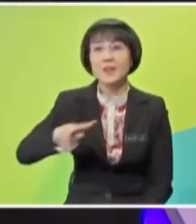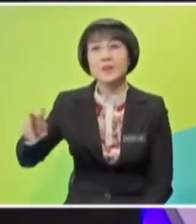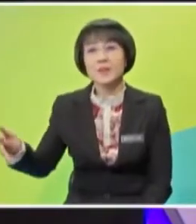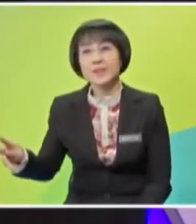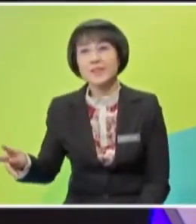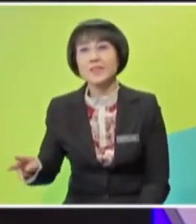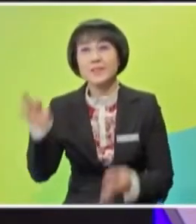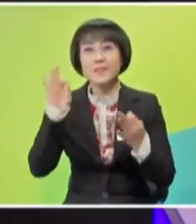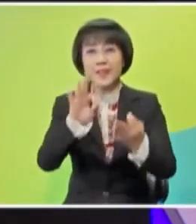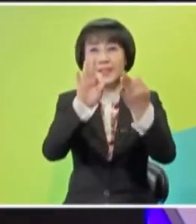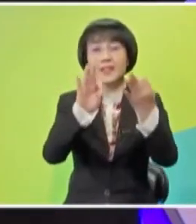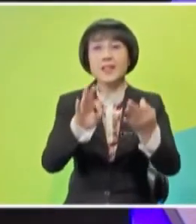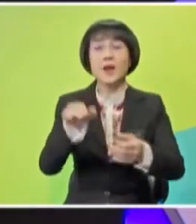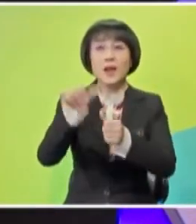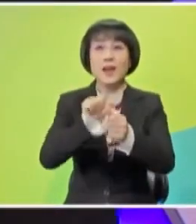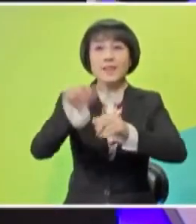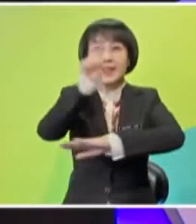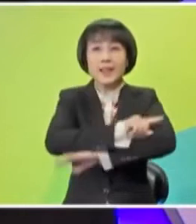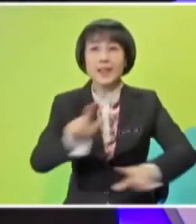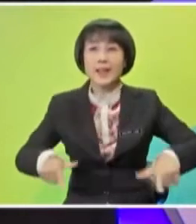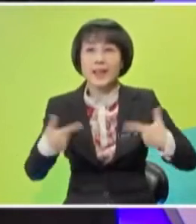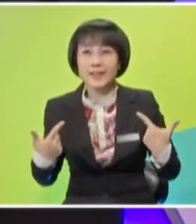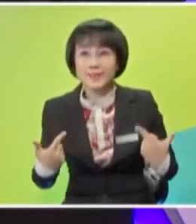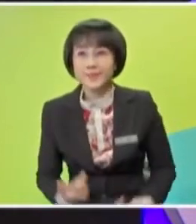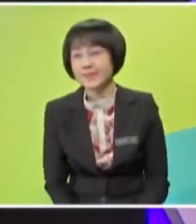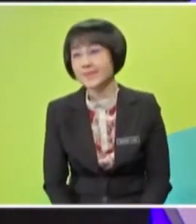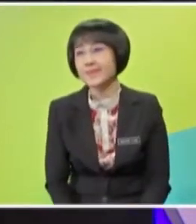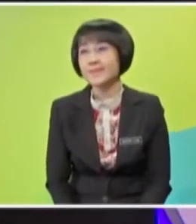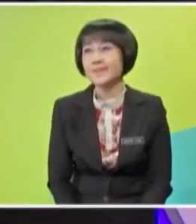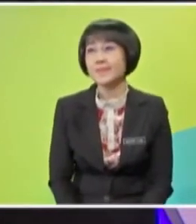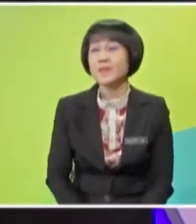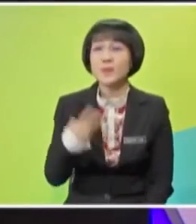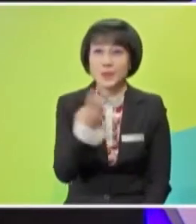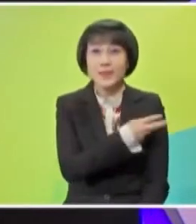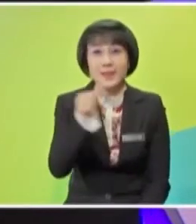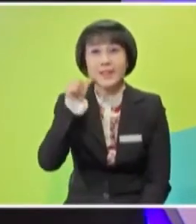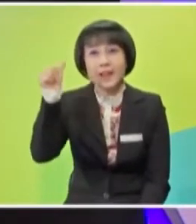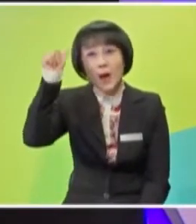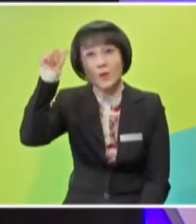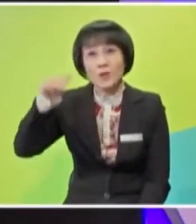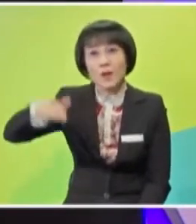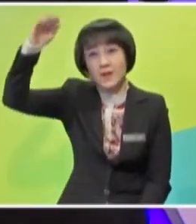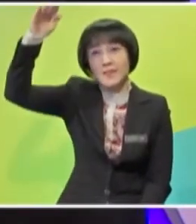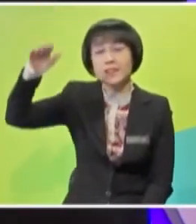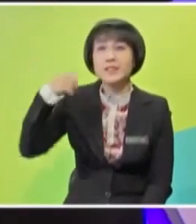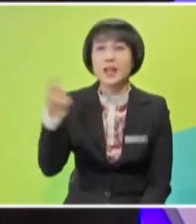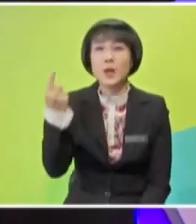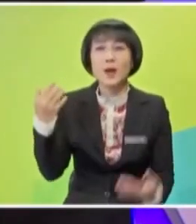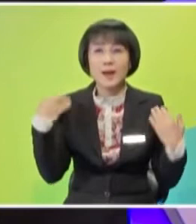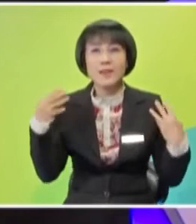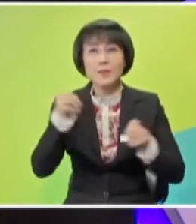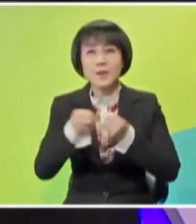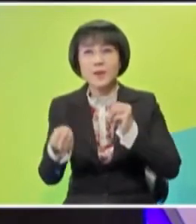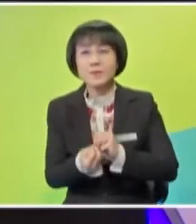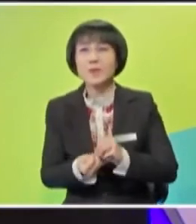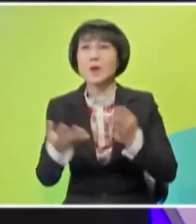in their daily life. They need to make this decision. Even us as an adult, we also face a lot of trouble to think whether we want to go or